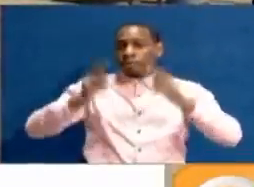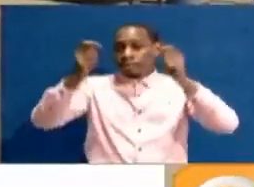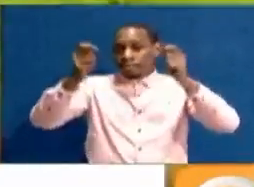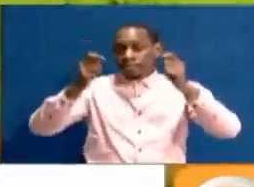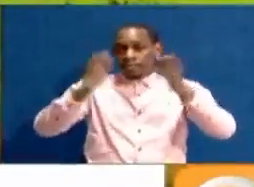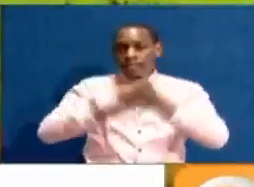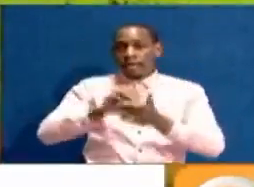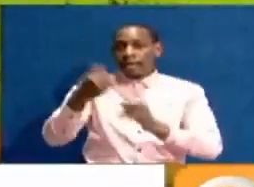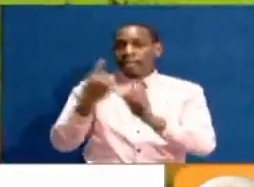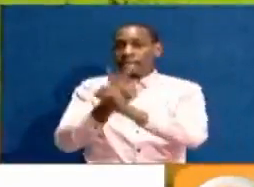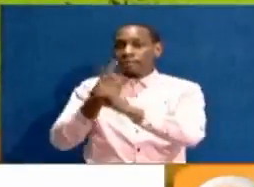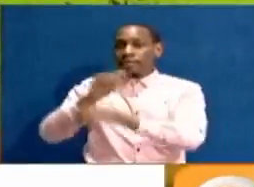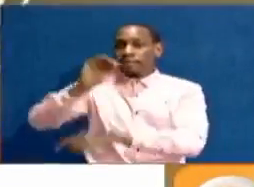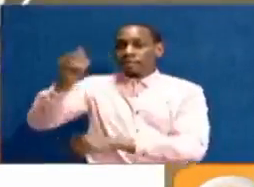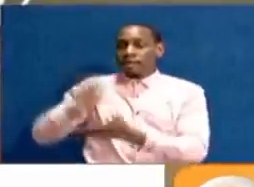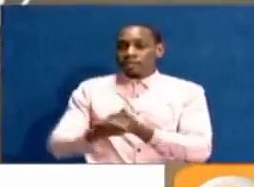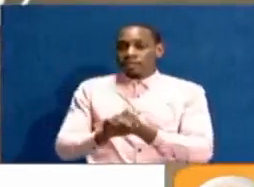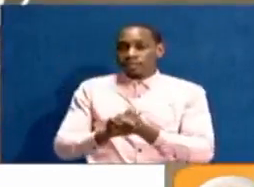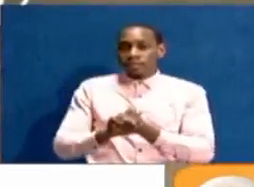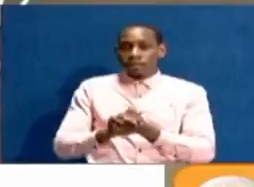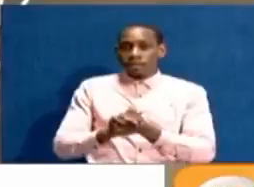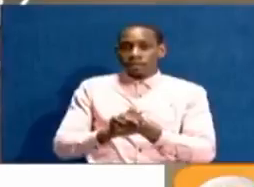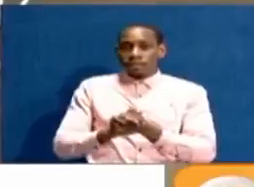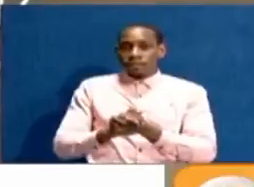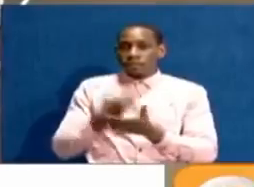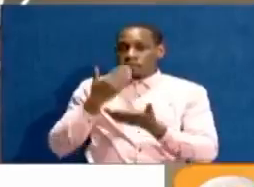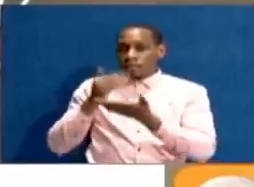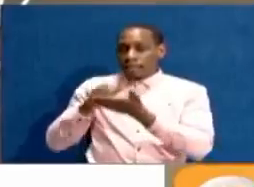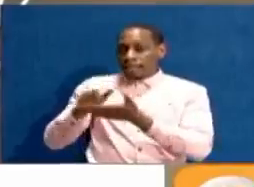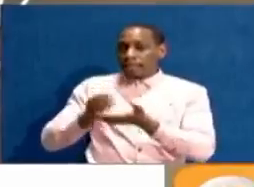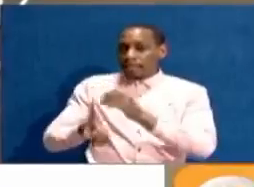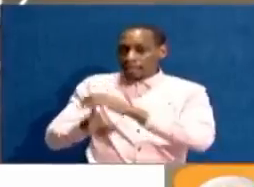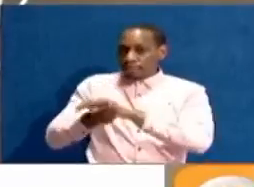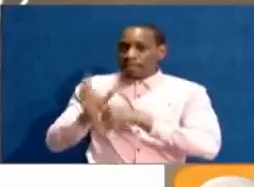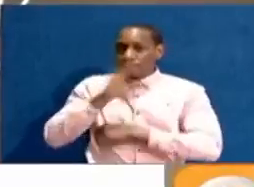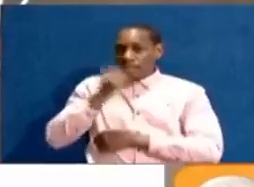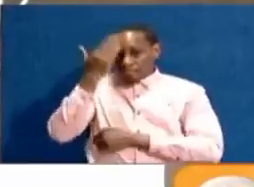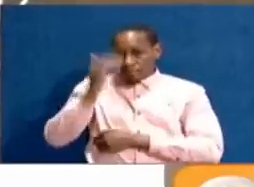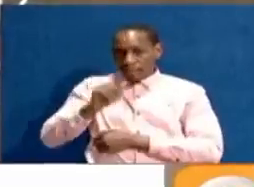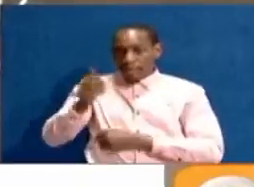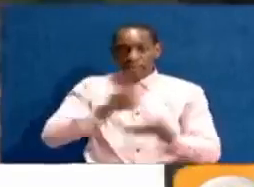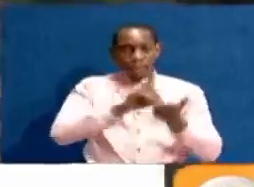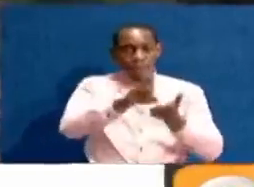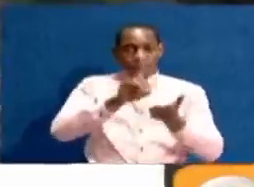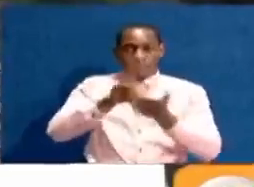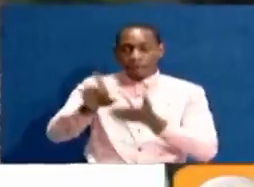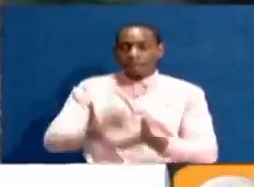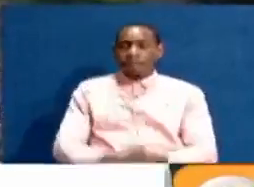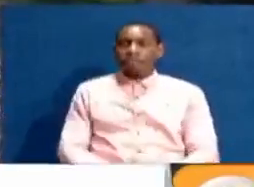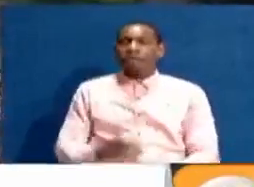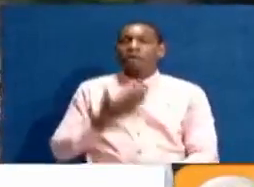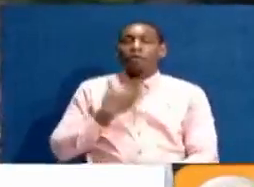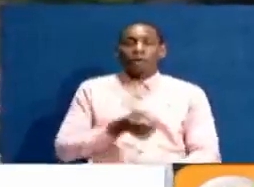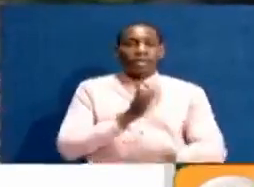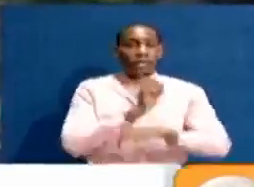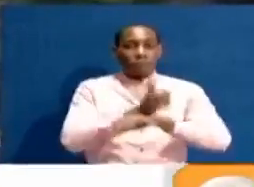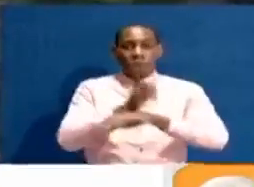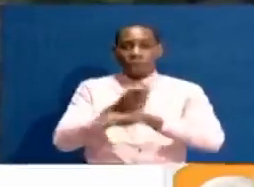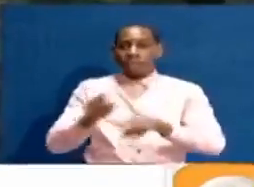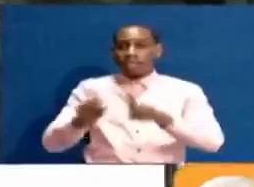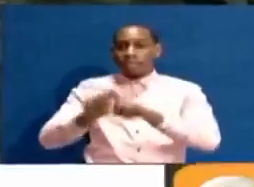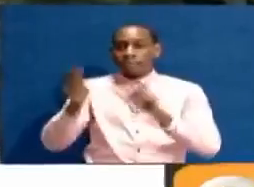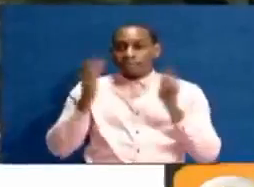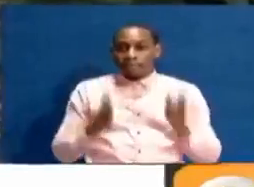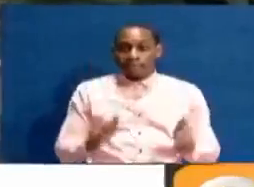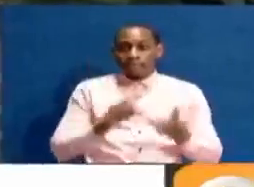strikes, while several others have been issued with show cause letters and others sacked. Ninataka kuhadharisha pia